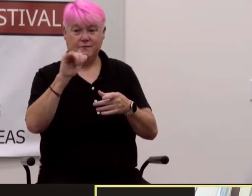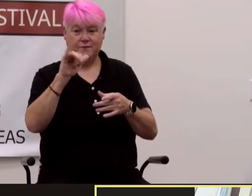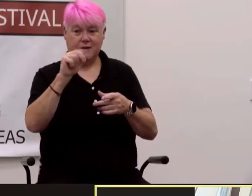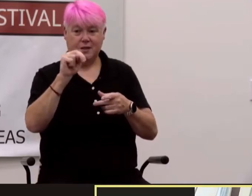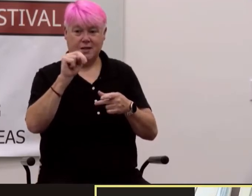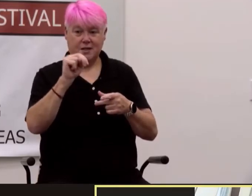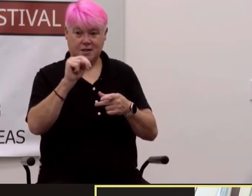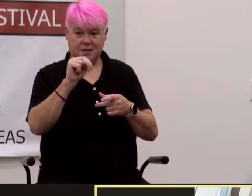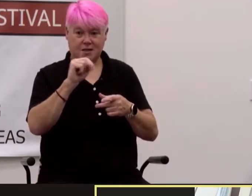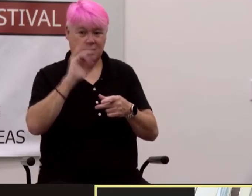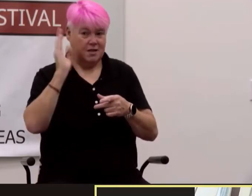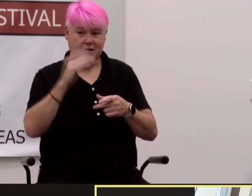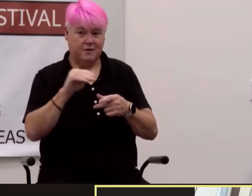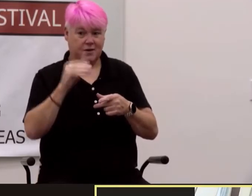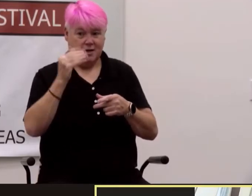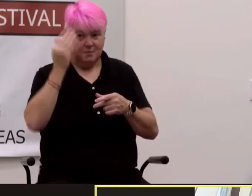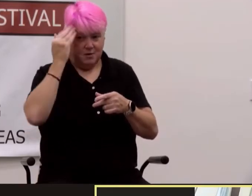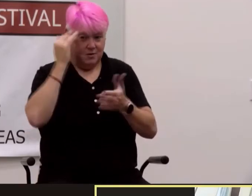I'll never let him know that.